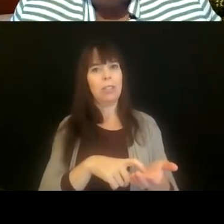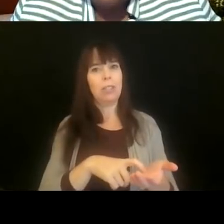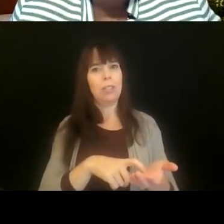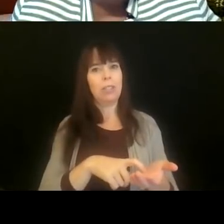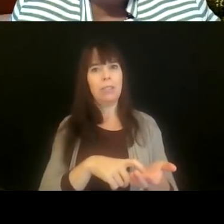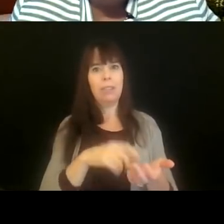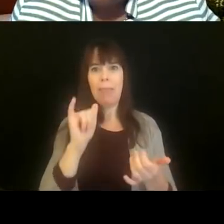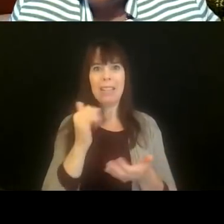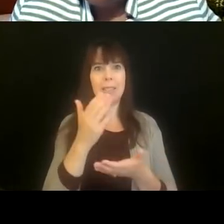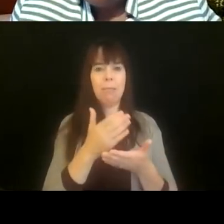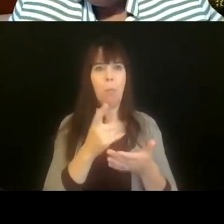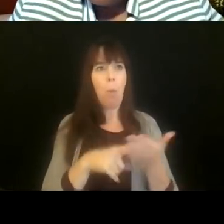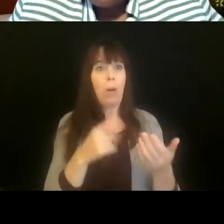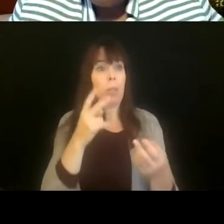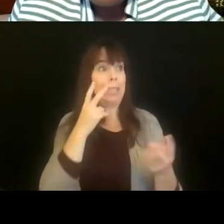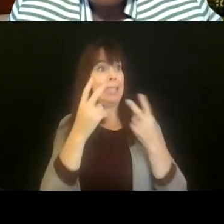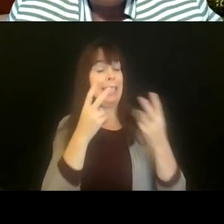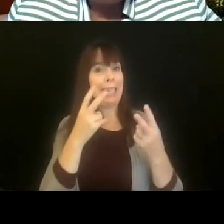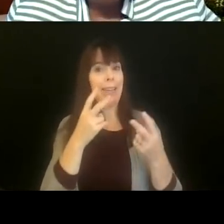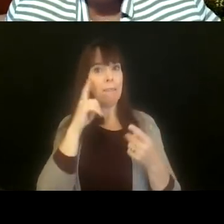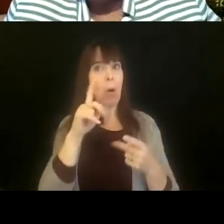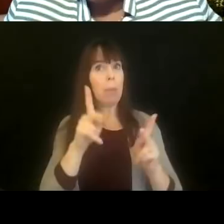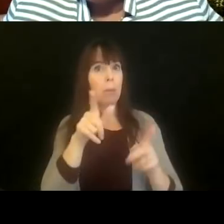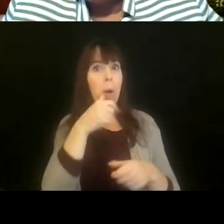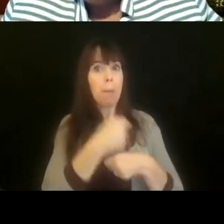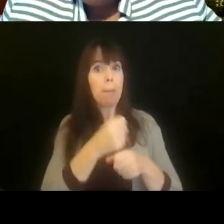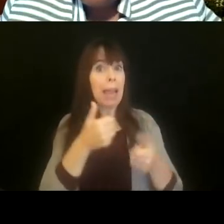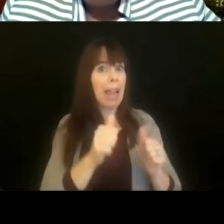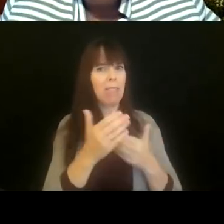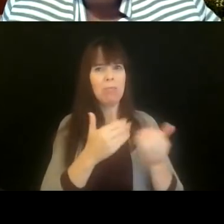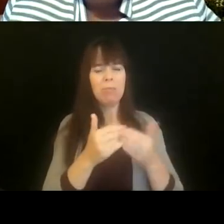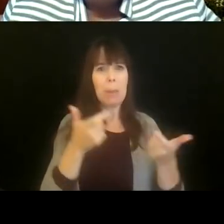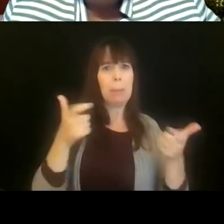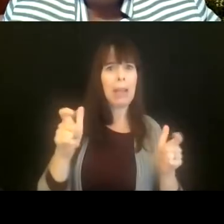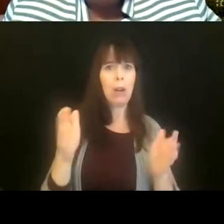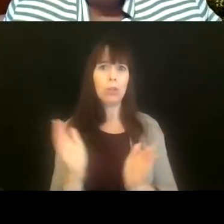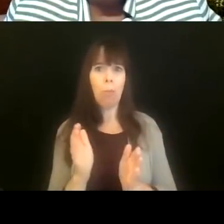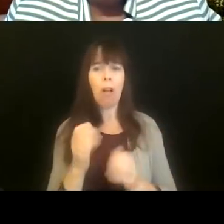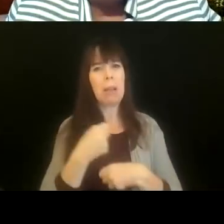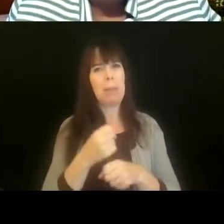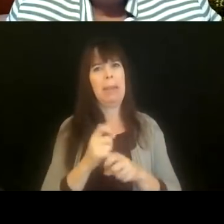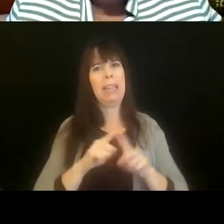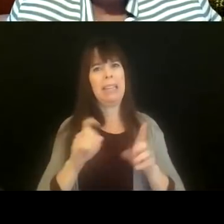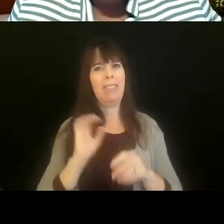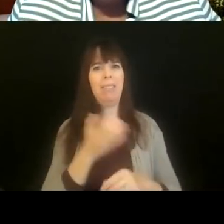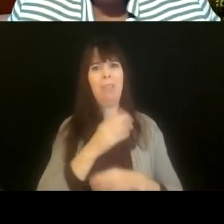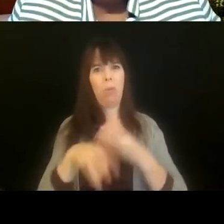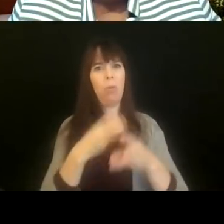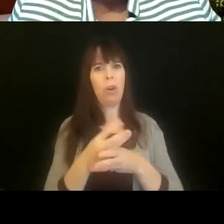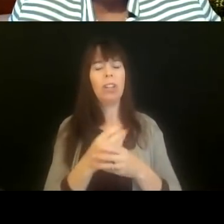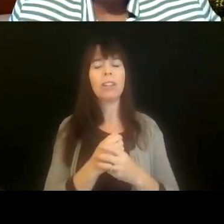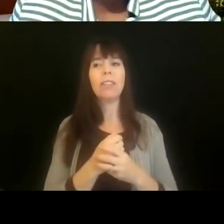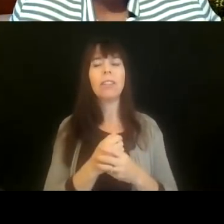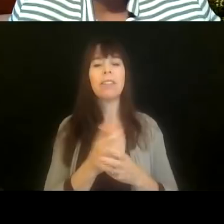of actively looking for efforts, large or small, that makes a difference in our world. And right